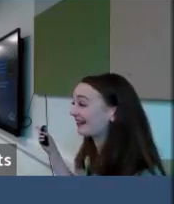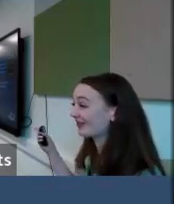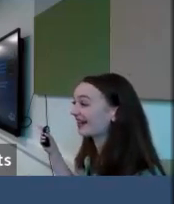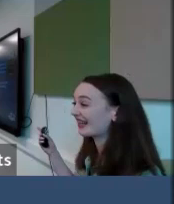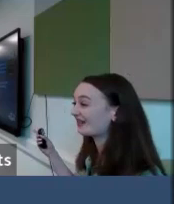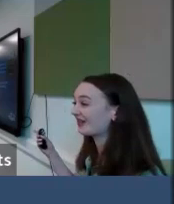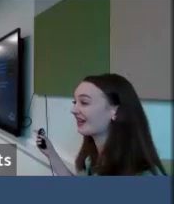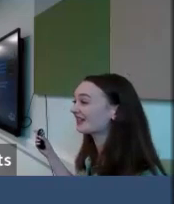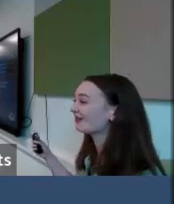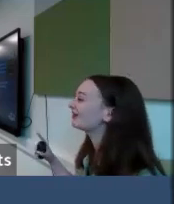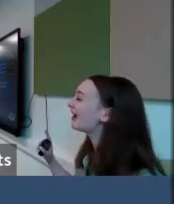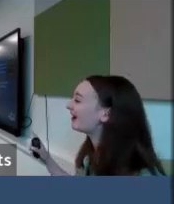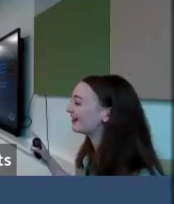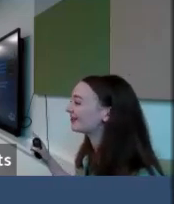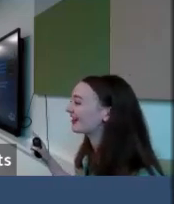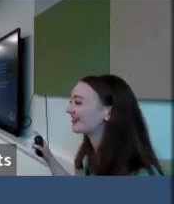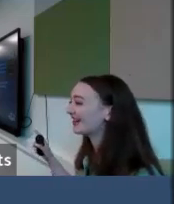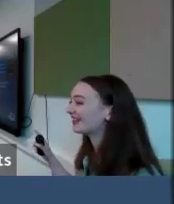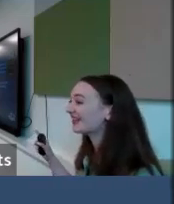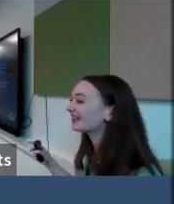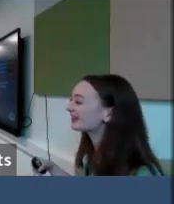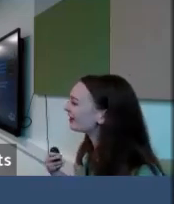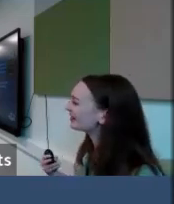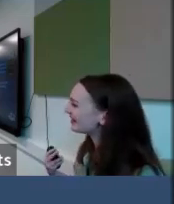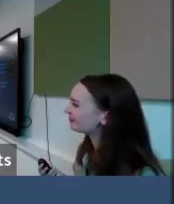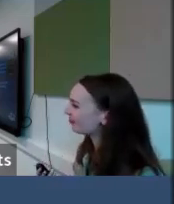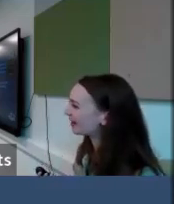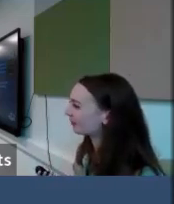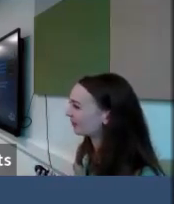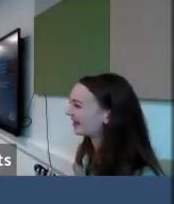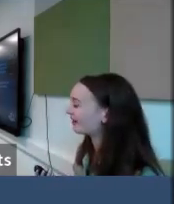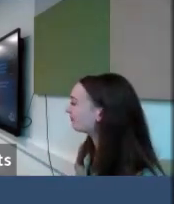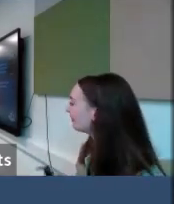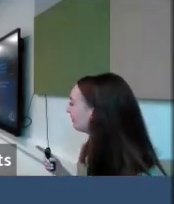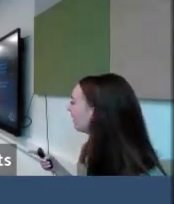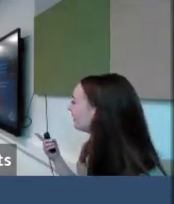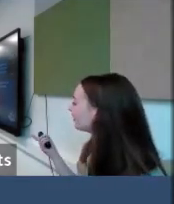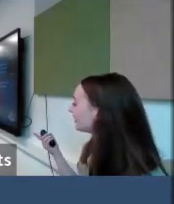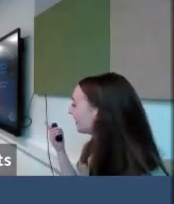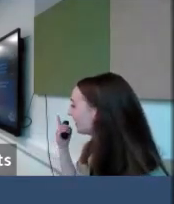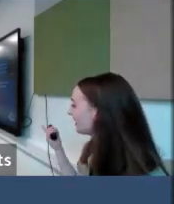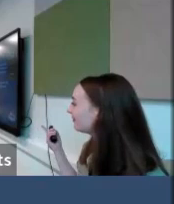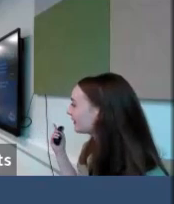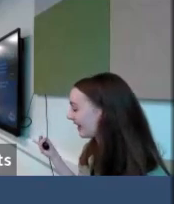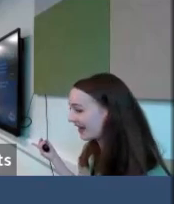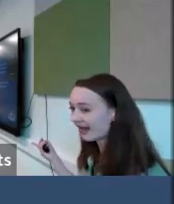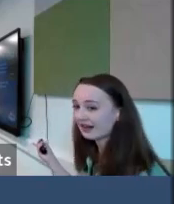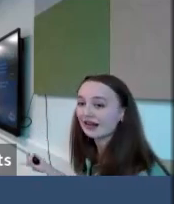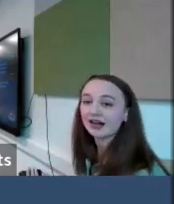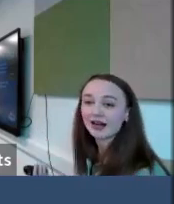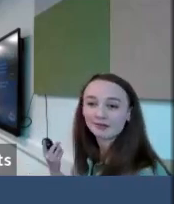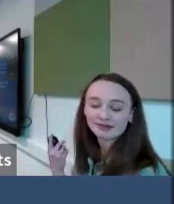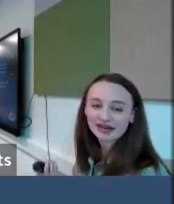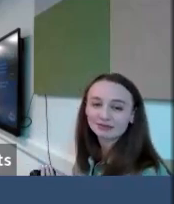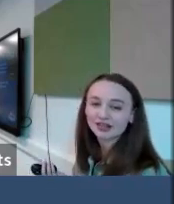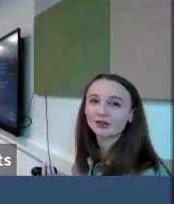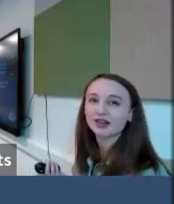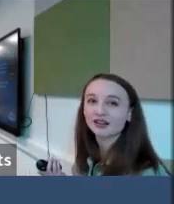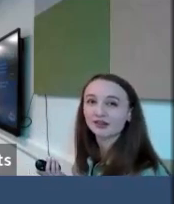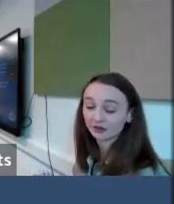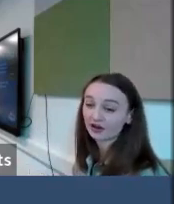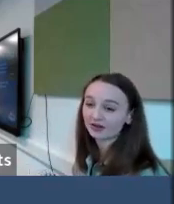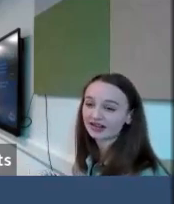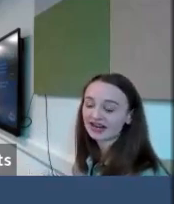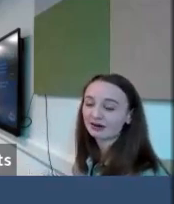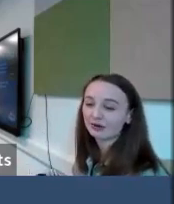10% discount on that leaflet. So if you are interested, they're at a decent price point anyway, but if you are interested, the leaflets are here. If anybody